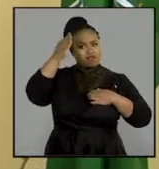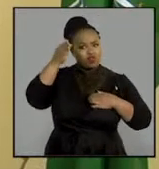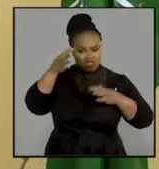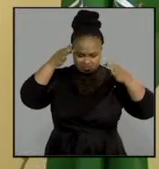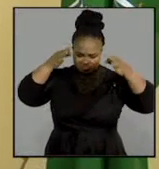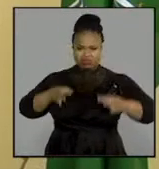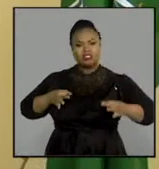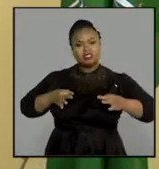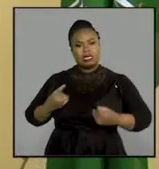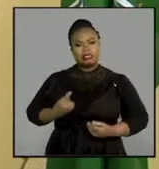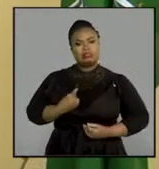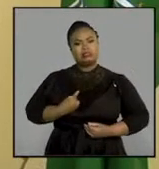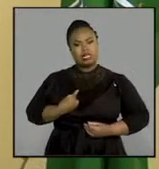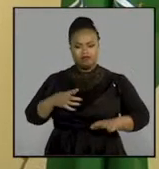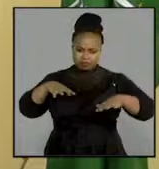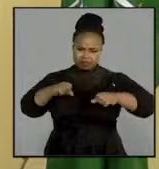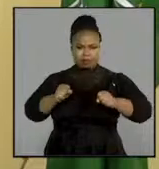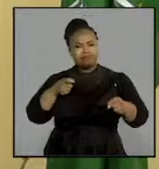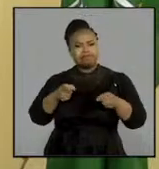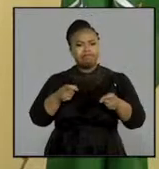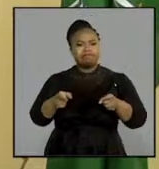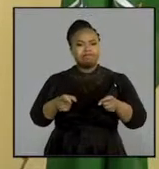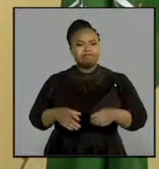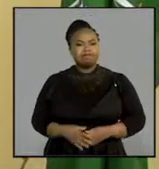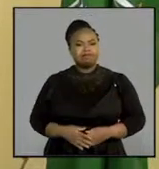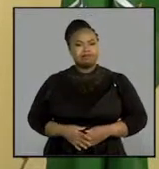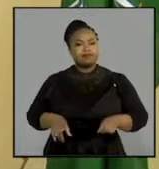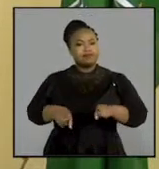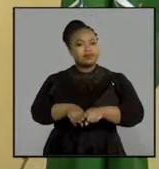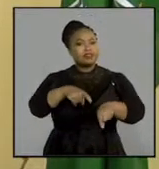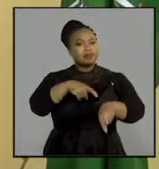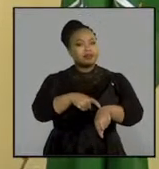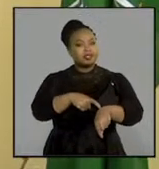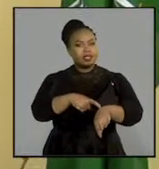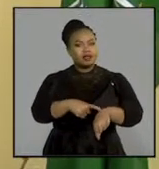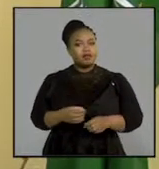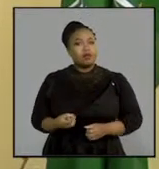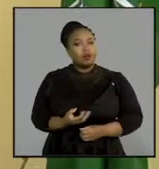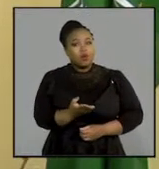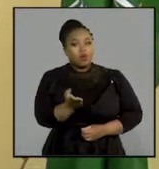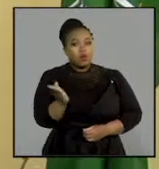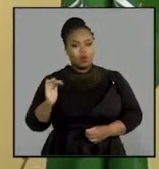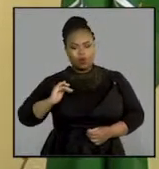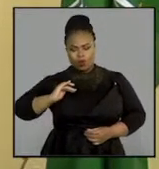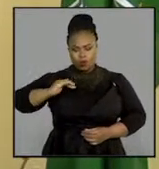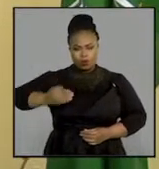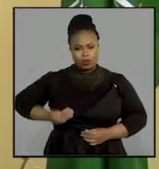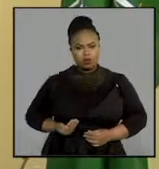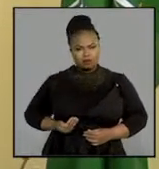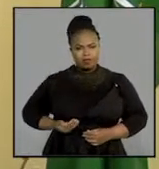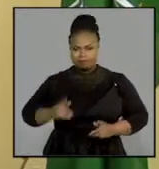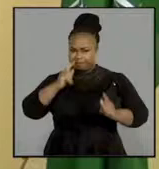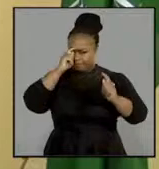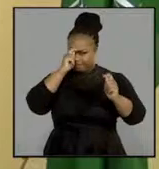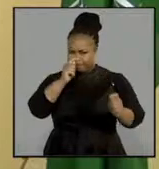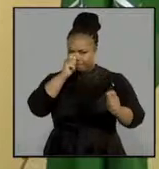destiny. At the same time, we pay tribute to today's generation of